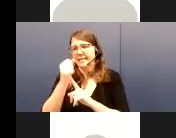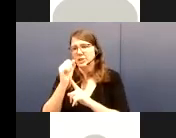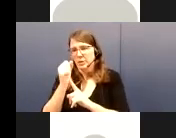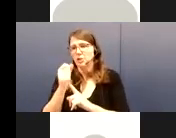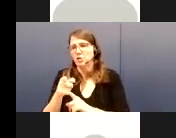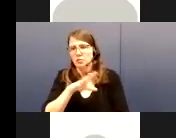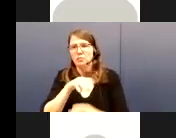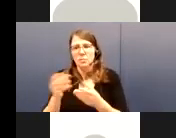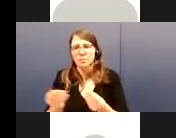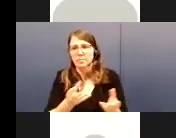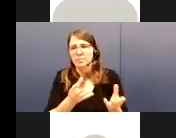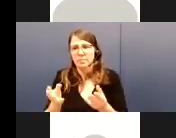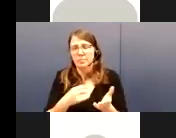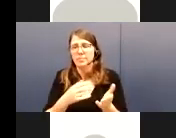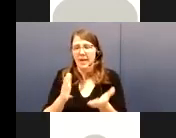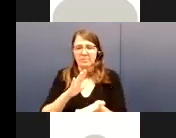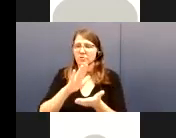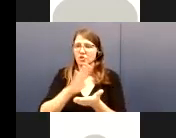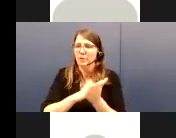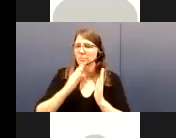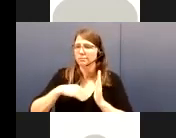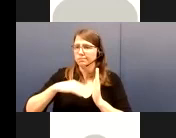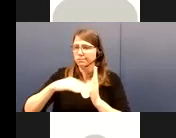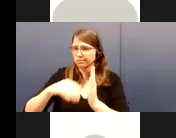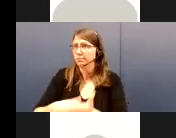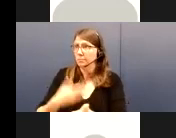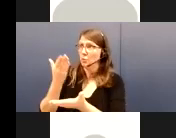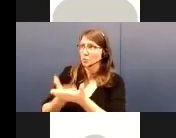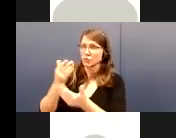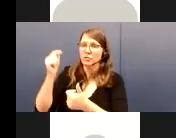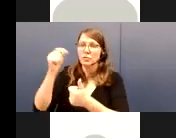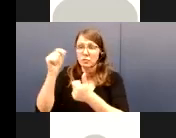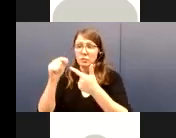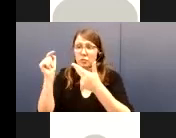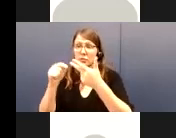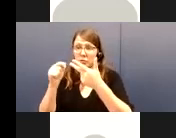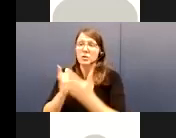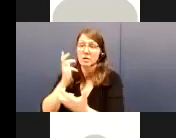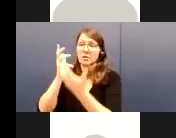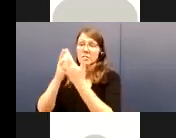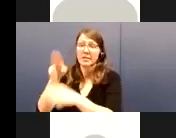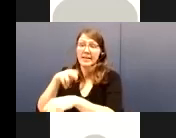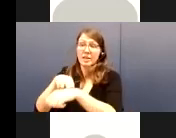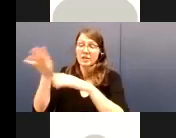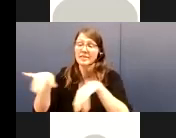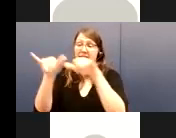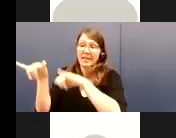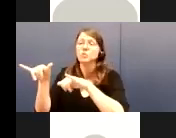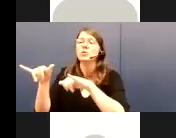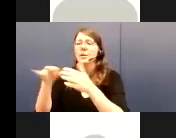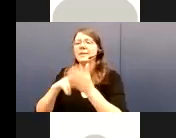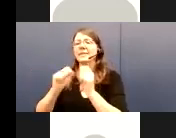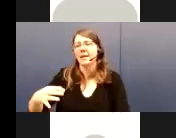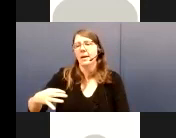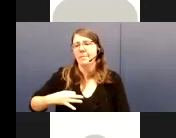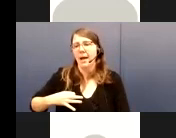cases. So it's just a different standard that's held, and it's a national standard, which allows you to apply for Elder Mediation International. So